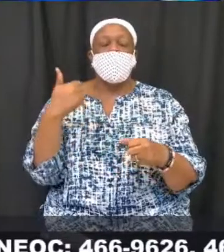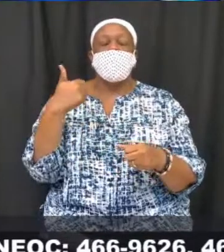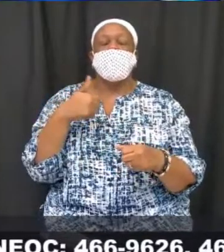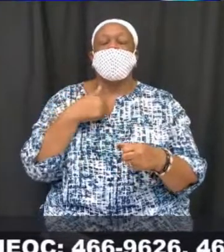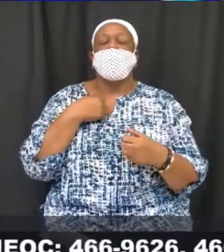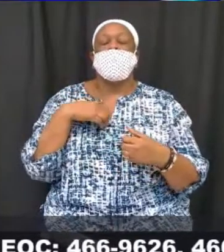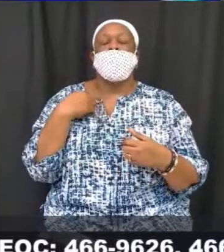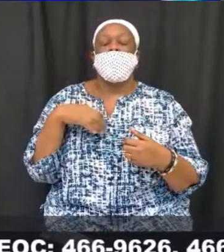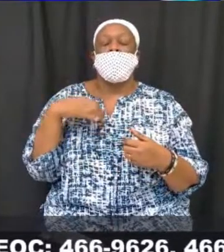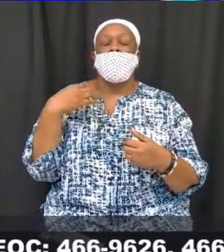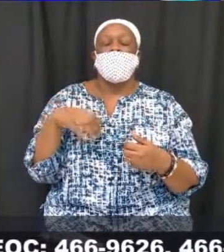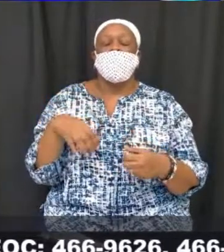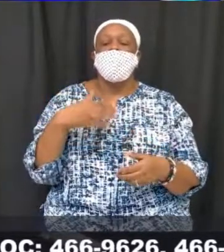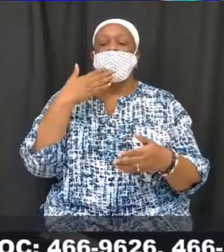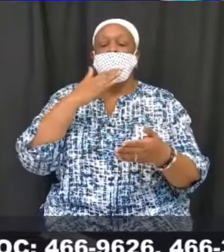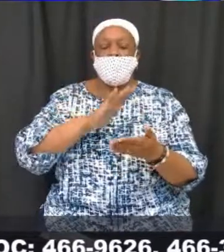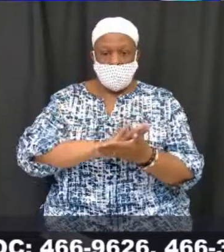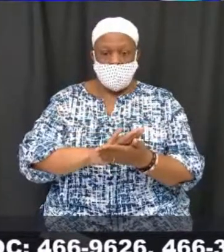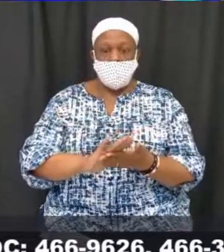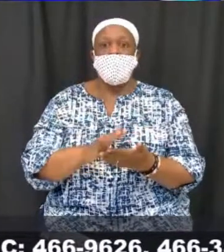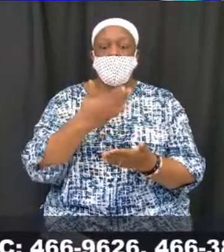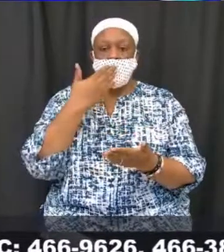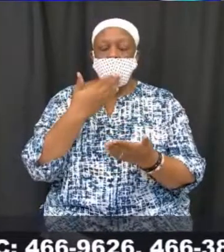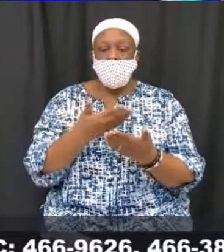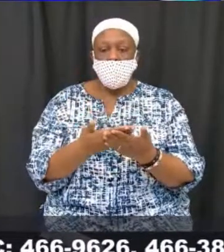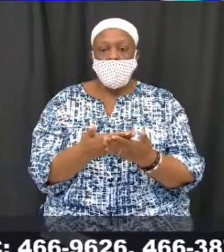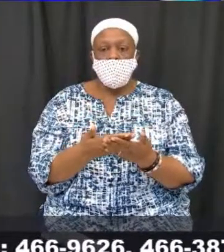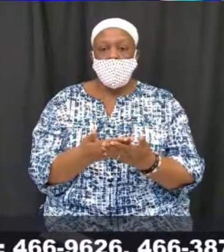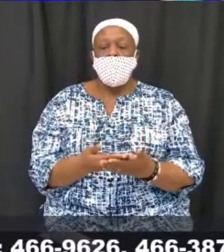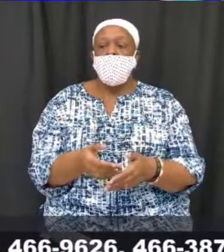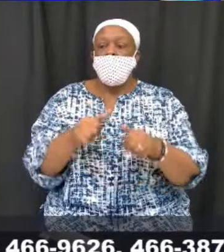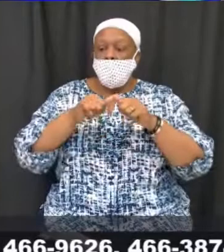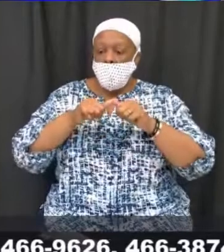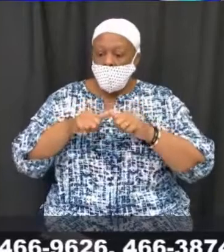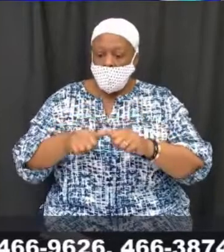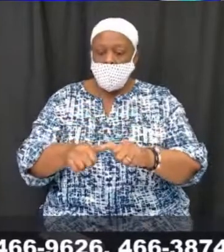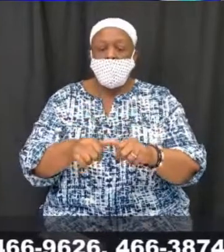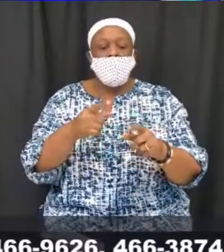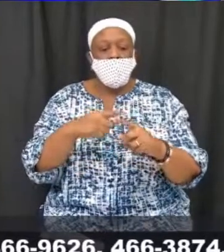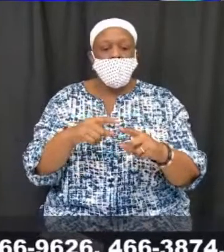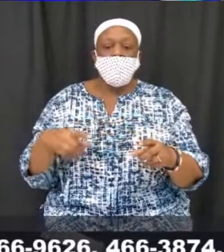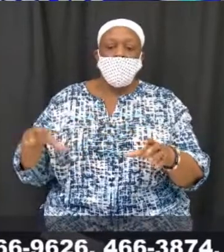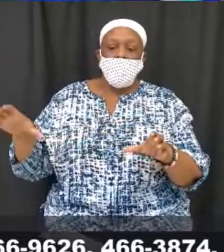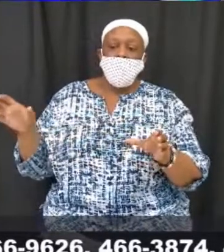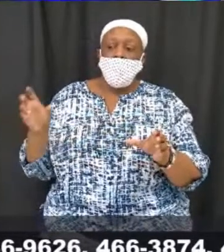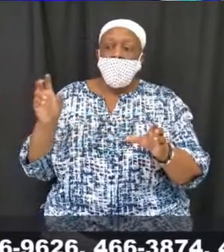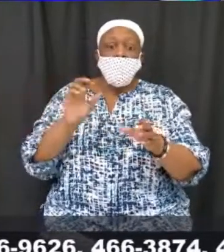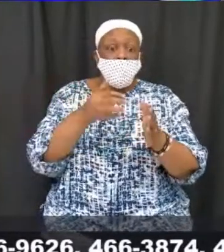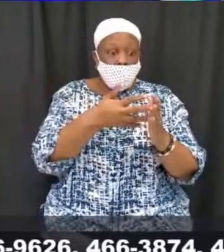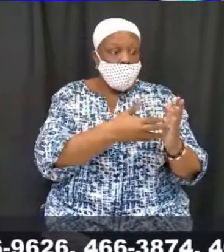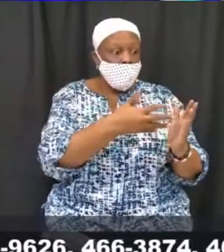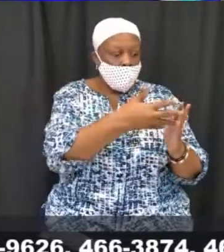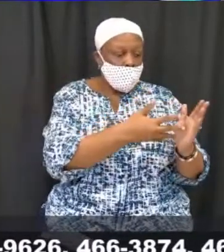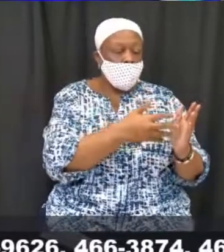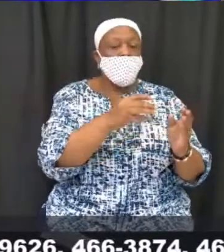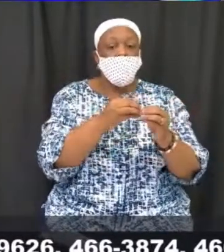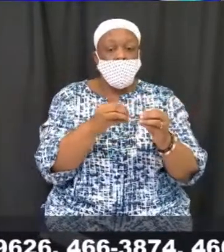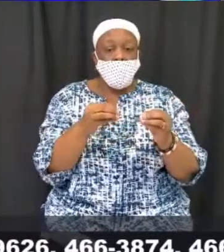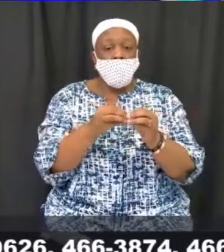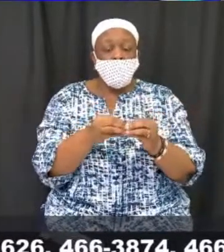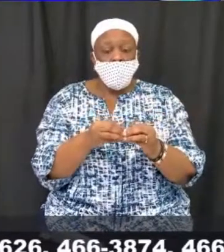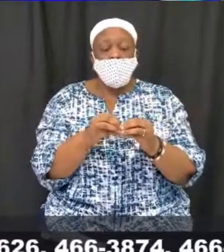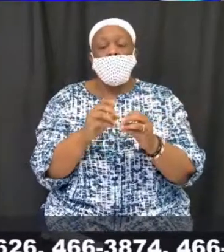virus. We will continue to widen the web of contact tracing to encircle and contain this deadly